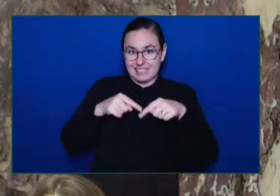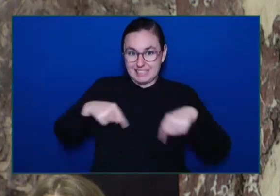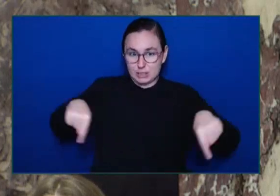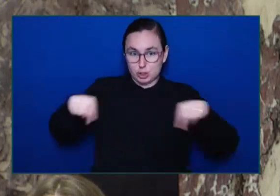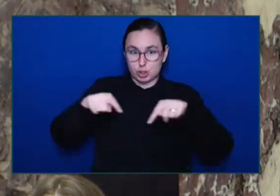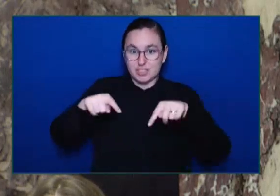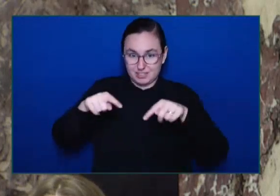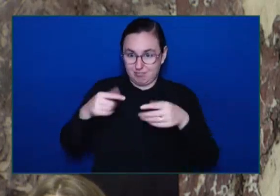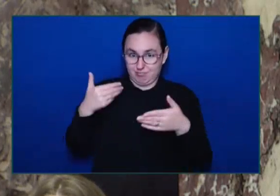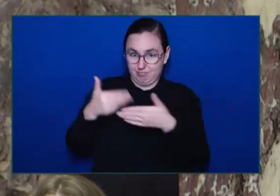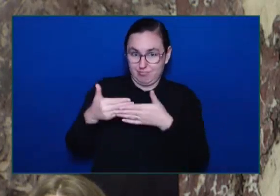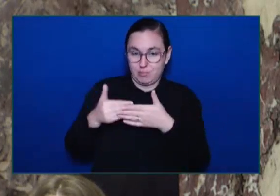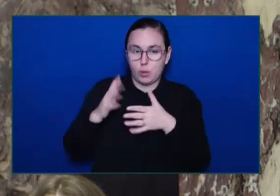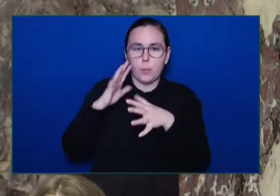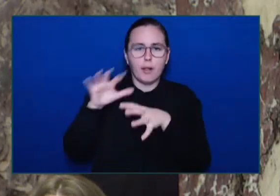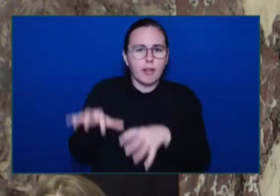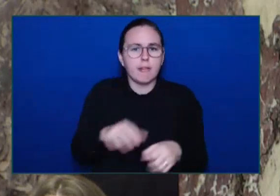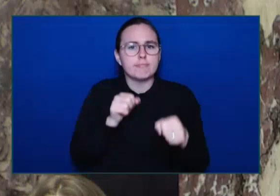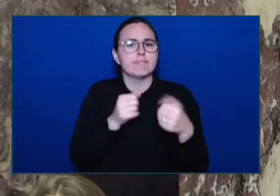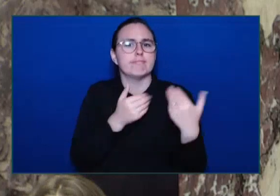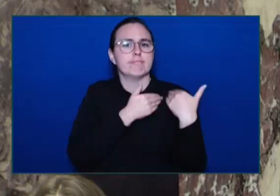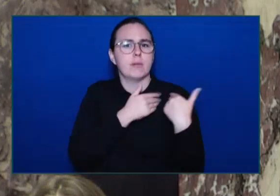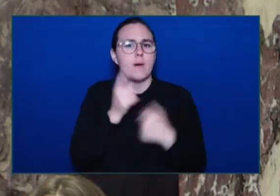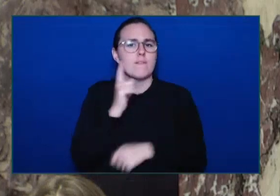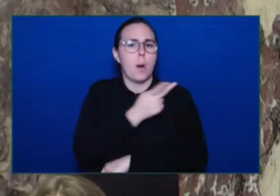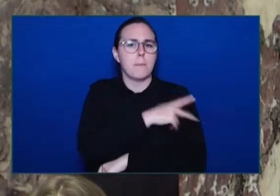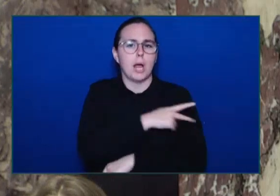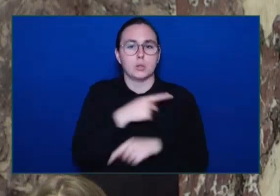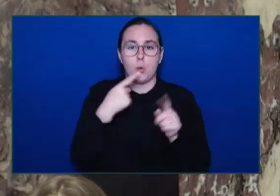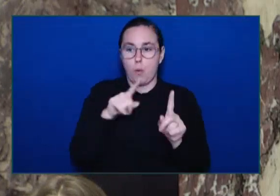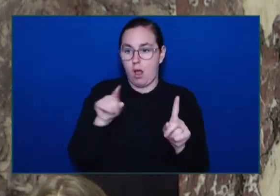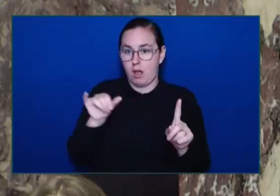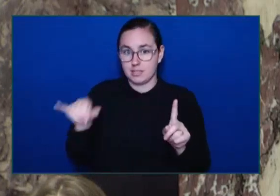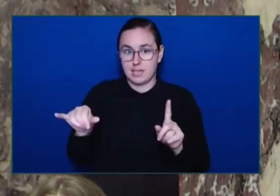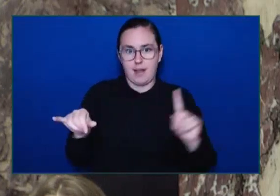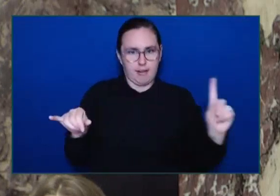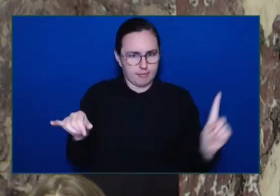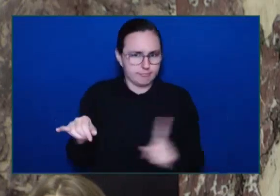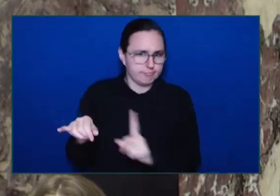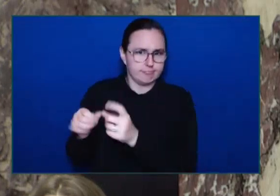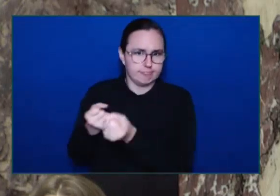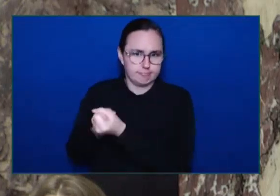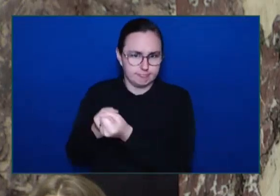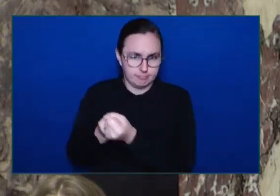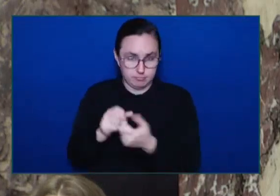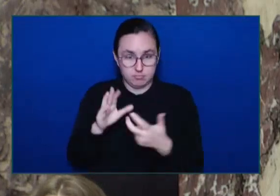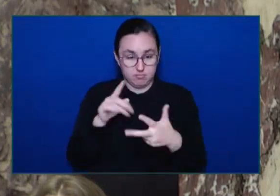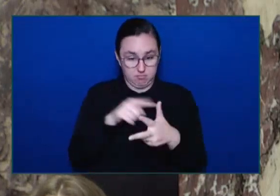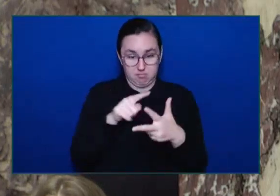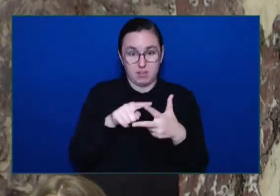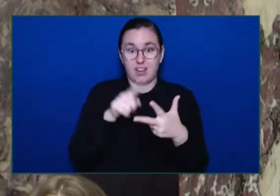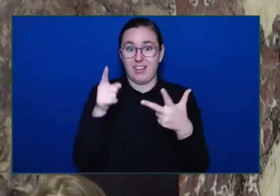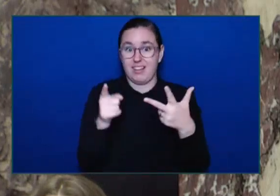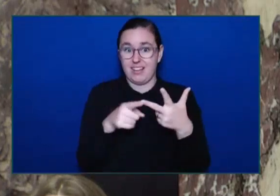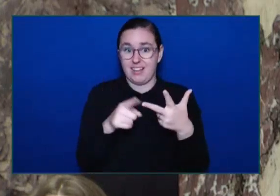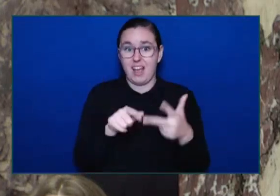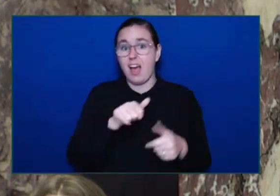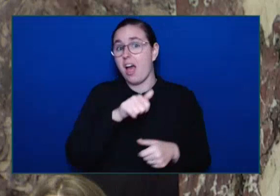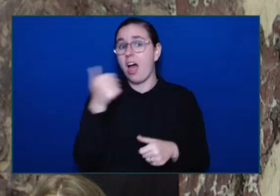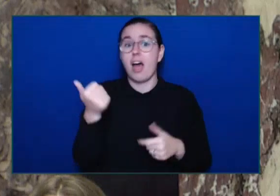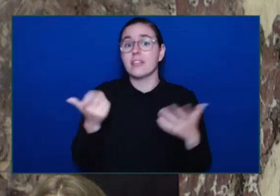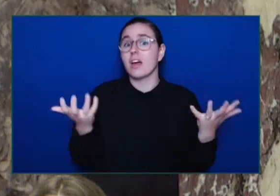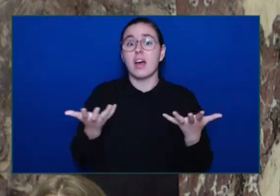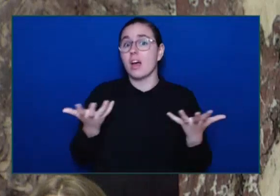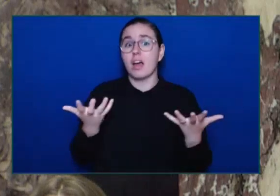the hospital. Other significant actions are being taken as we work with all of those at the hospital, family doctors, nurses, health sciences